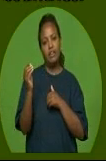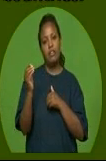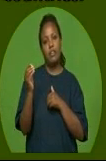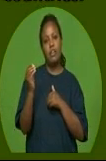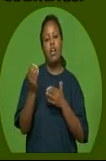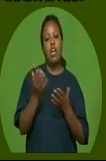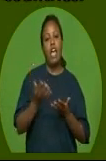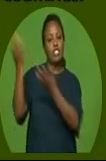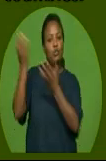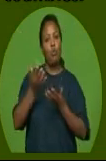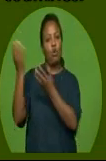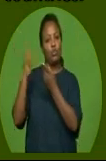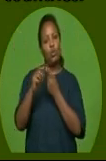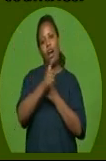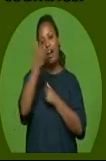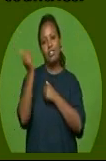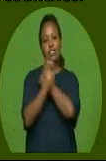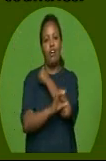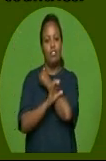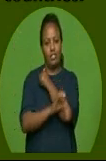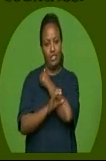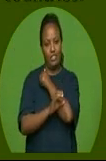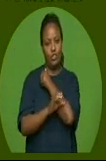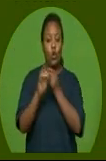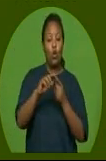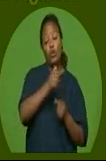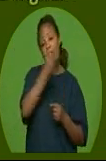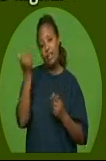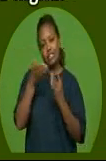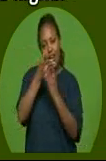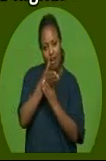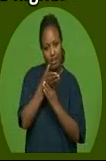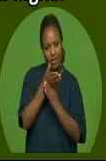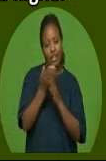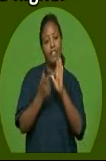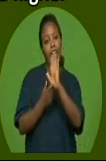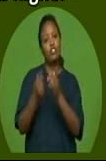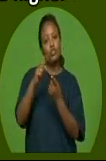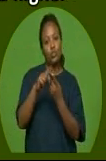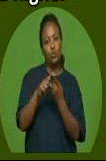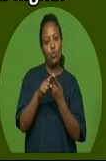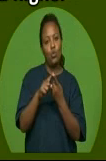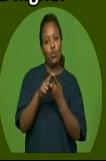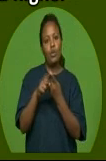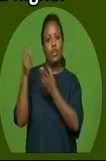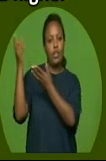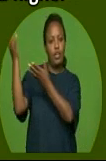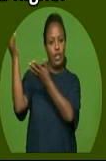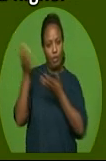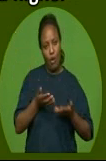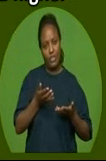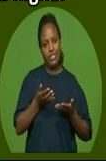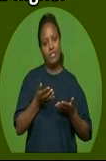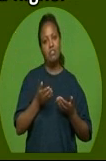and exports it to other countries. On the other hand, it tends to